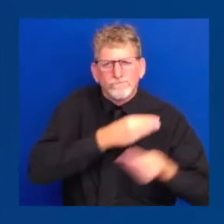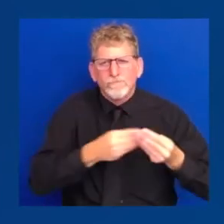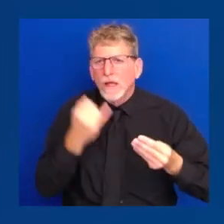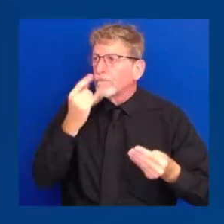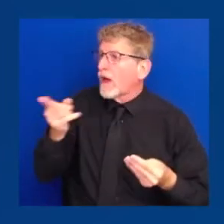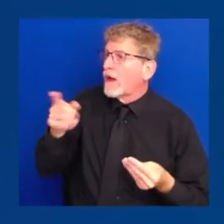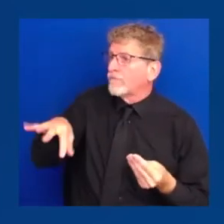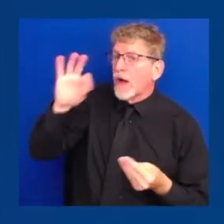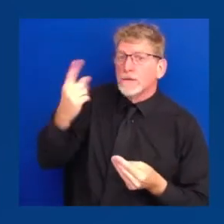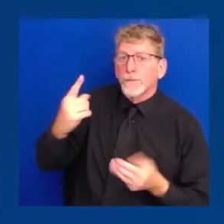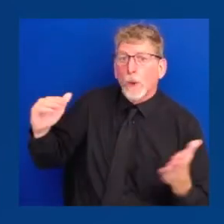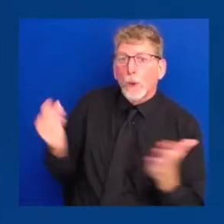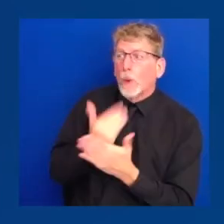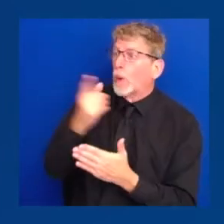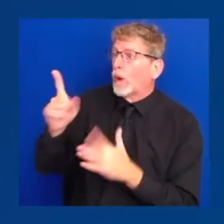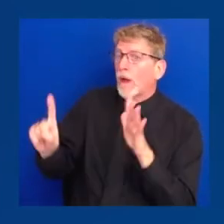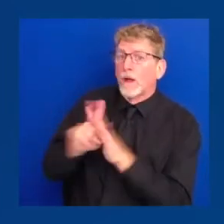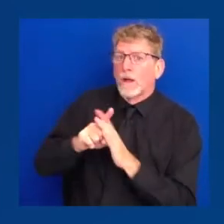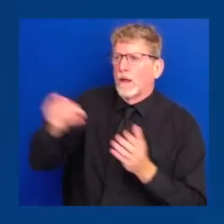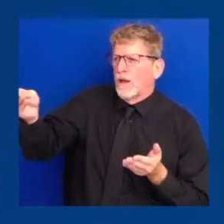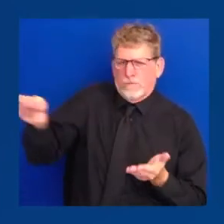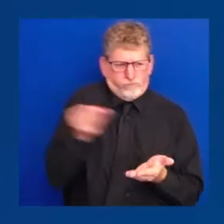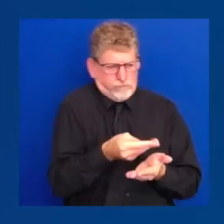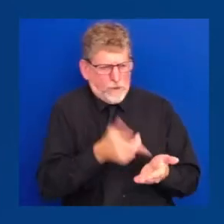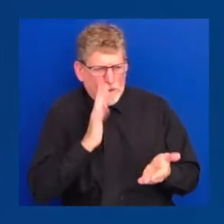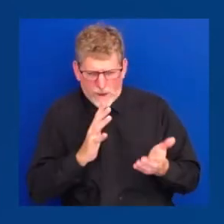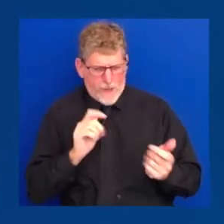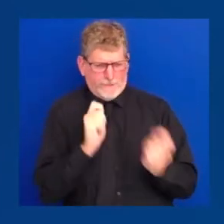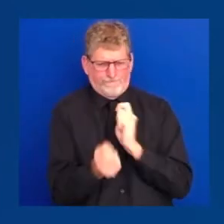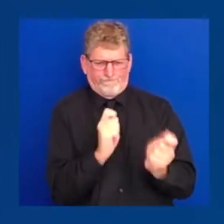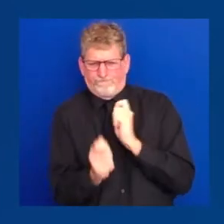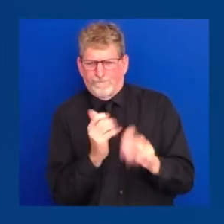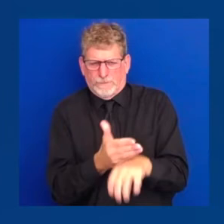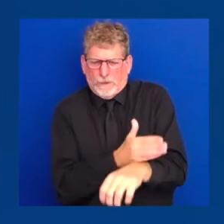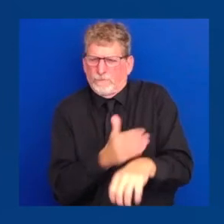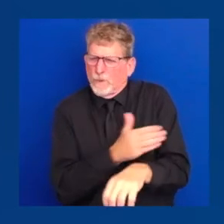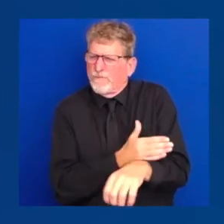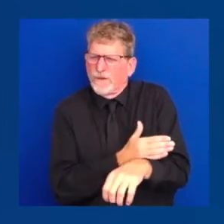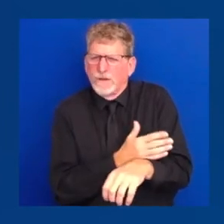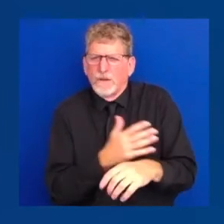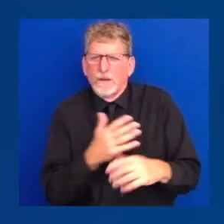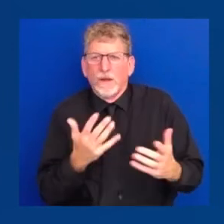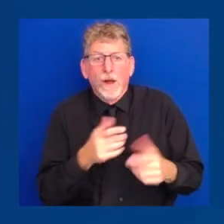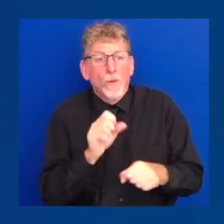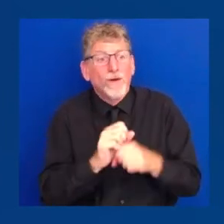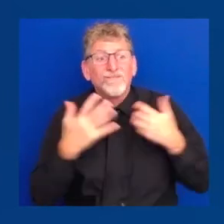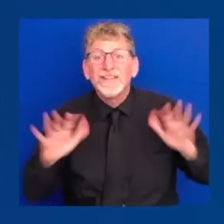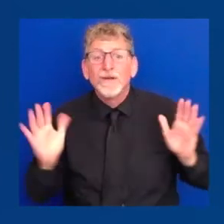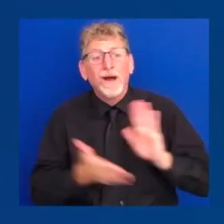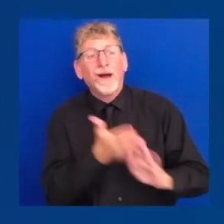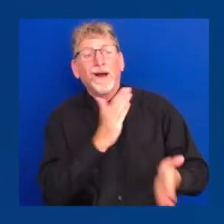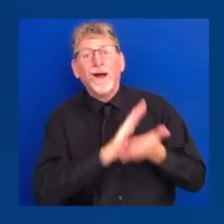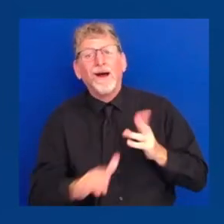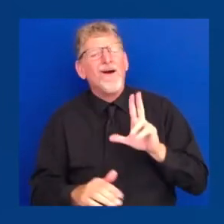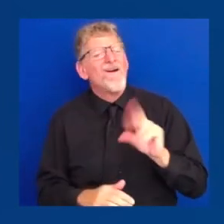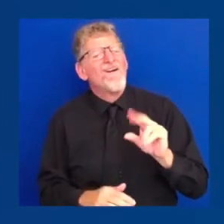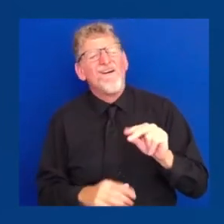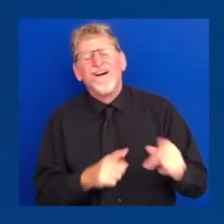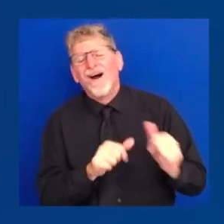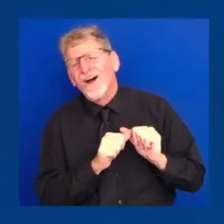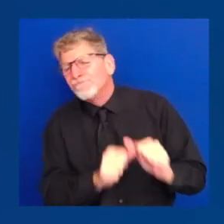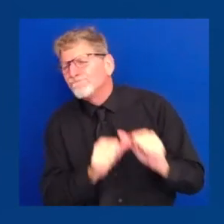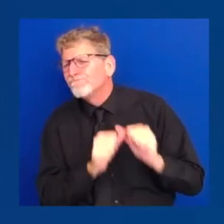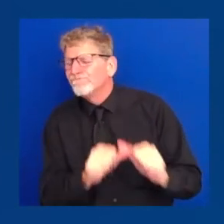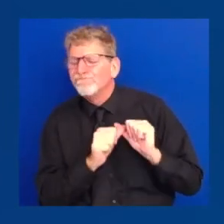is certainly not done. The scientific community continues to conduct vital research to learn more